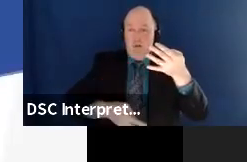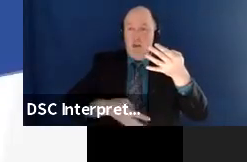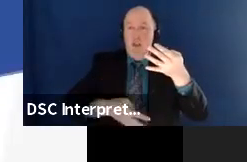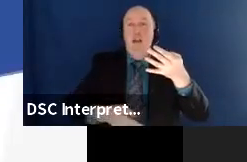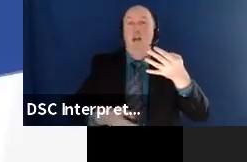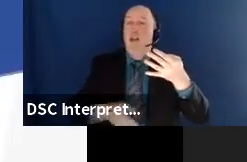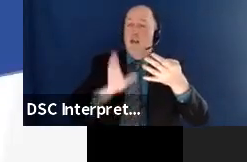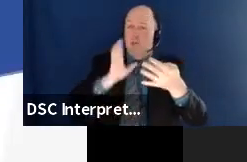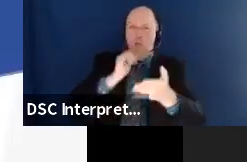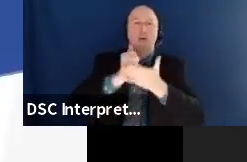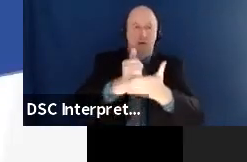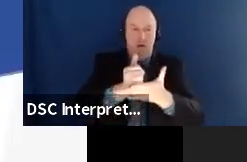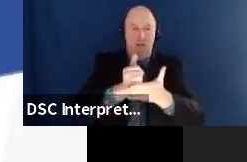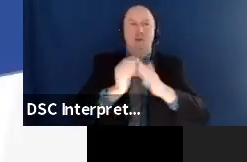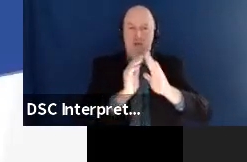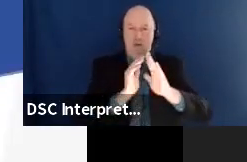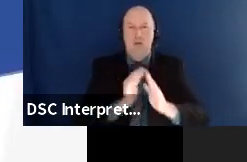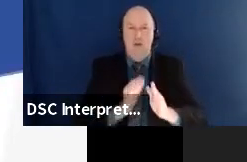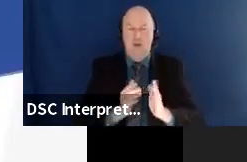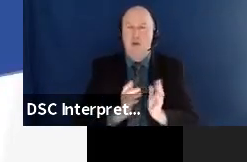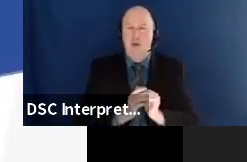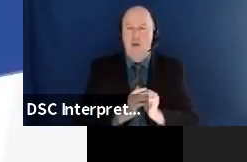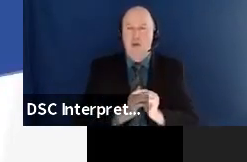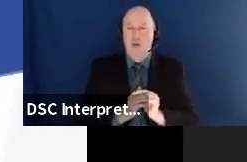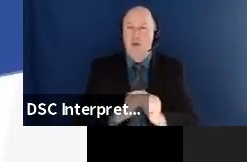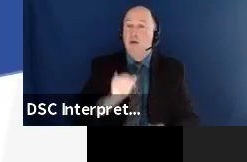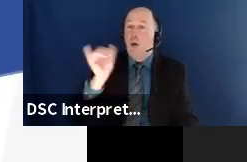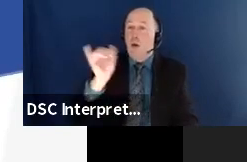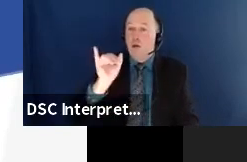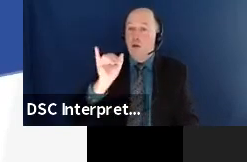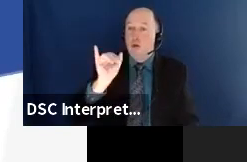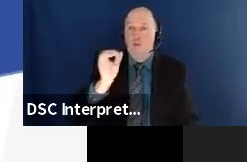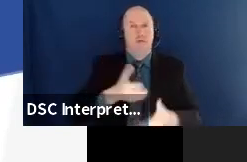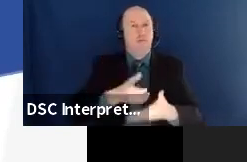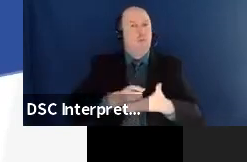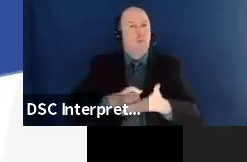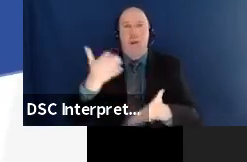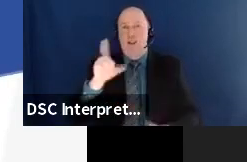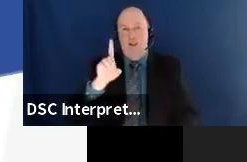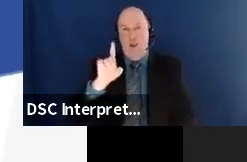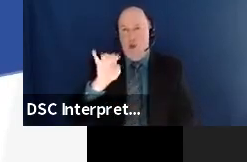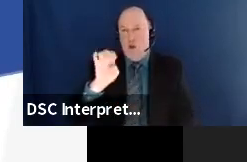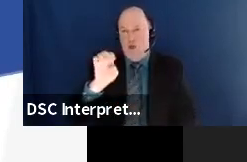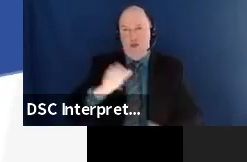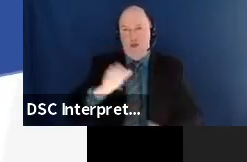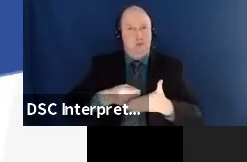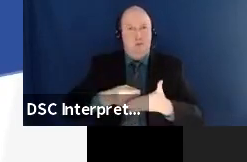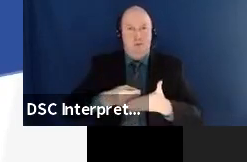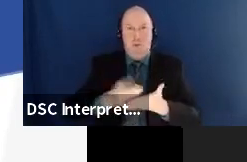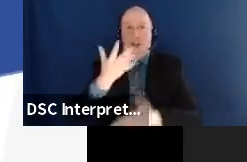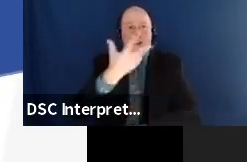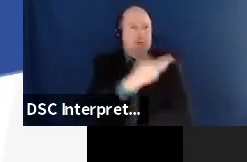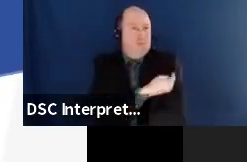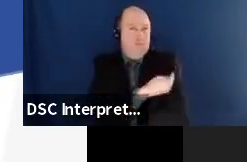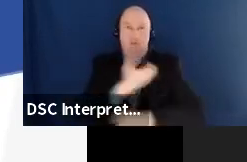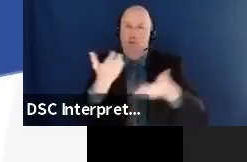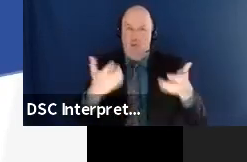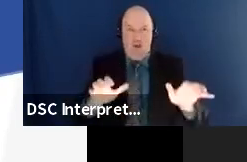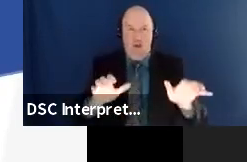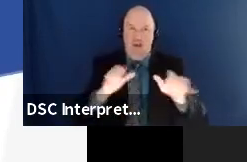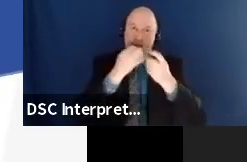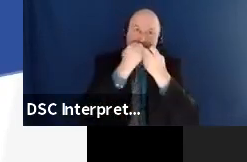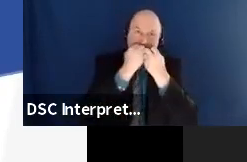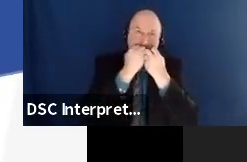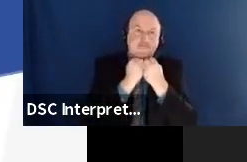the community. What bodes well too is not wasting doses. These are precious at this point in time. We